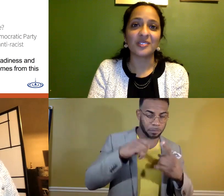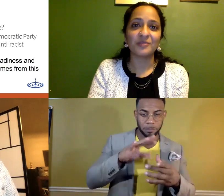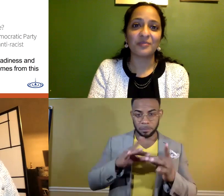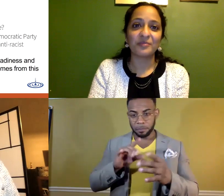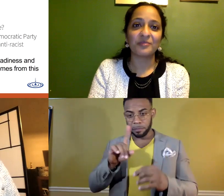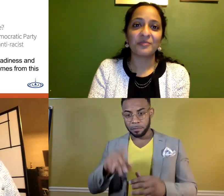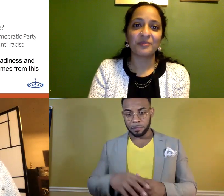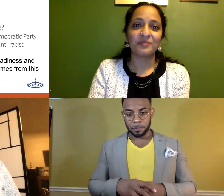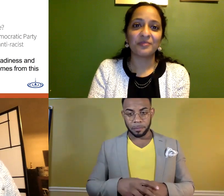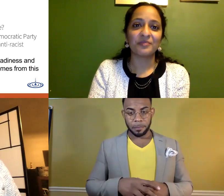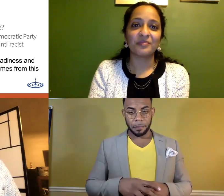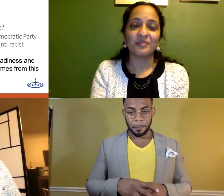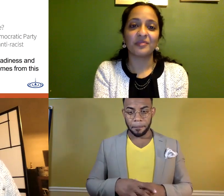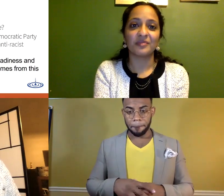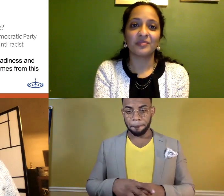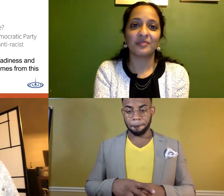questions.